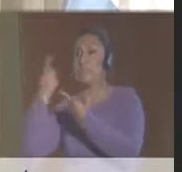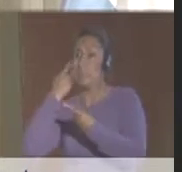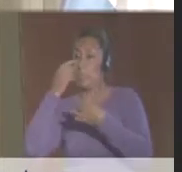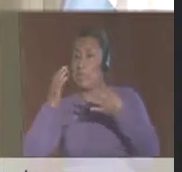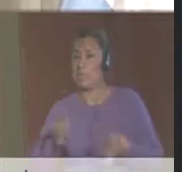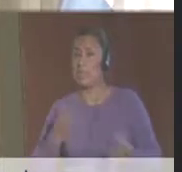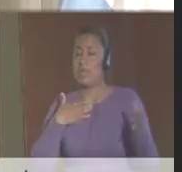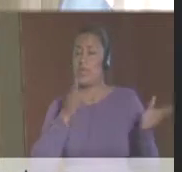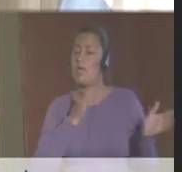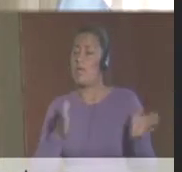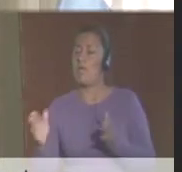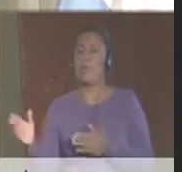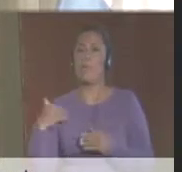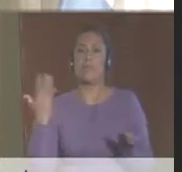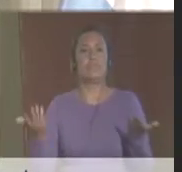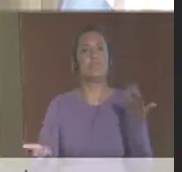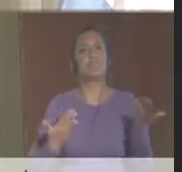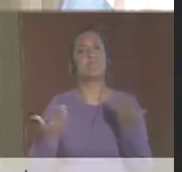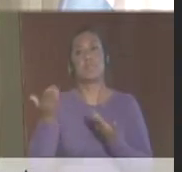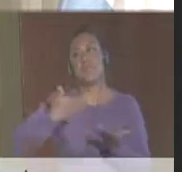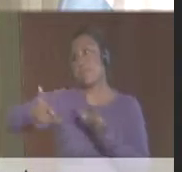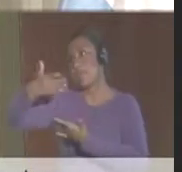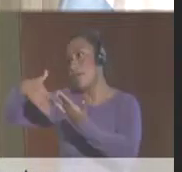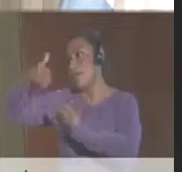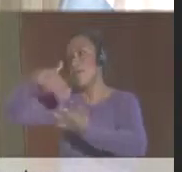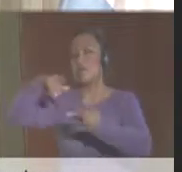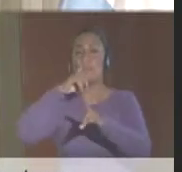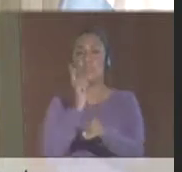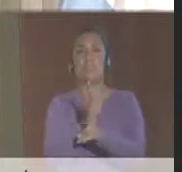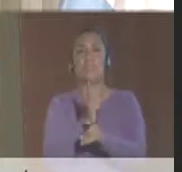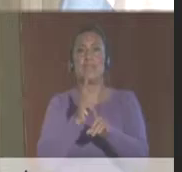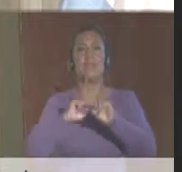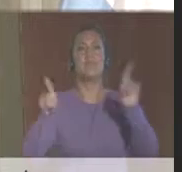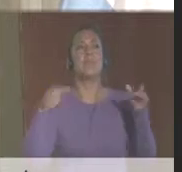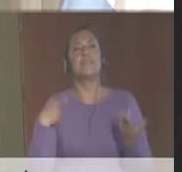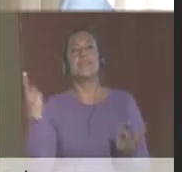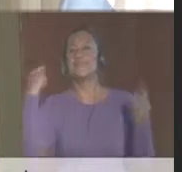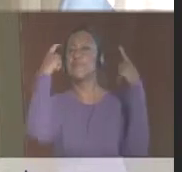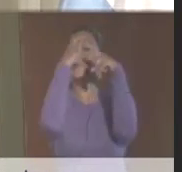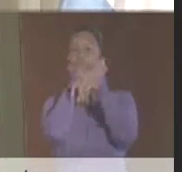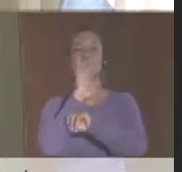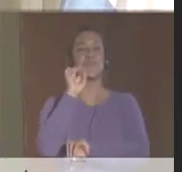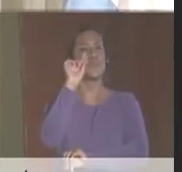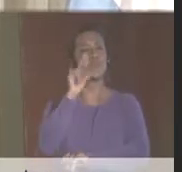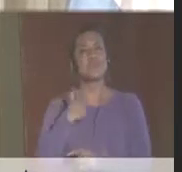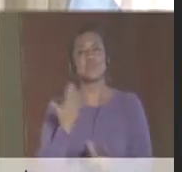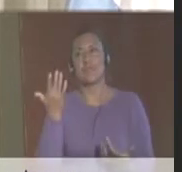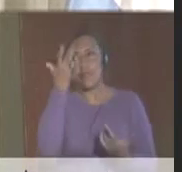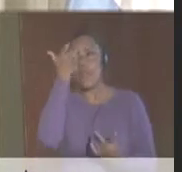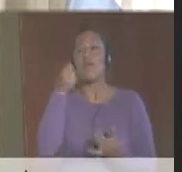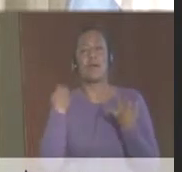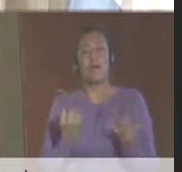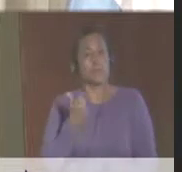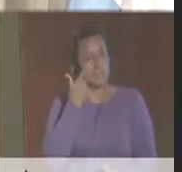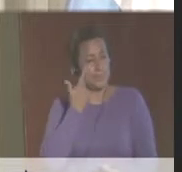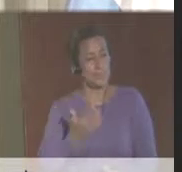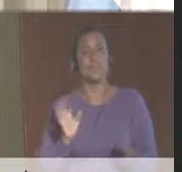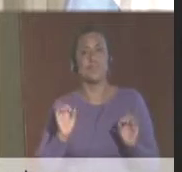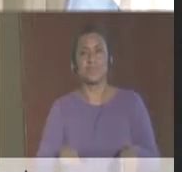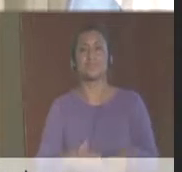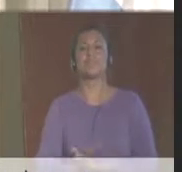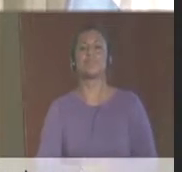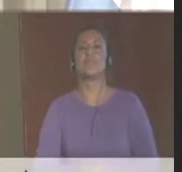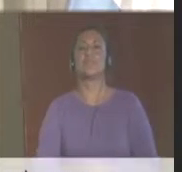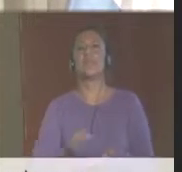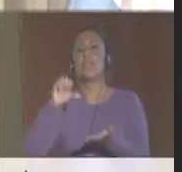I'm going to try to do that, be 5 minutes short, so that I can donate 5 minutes to the public, to the